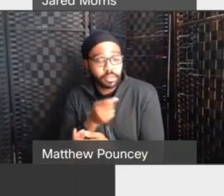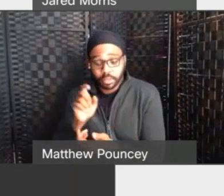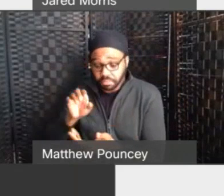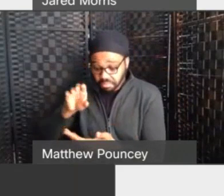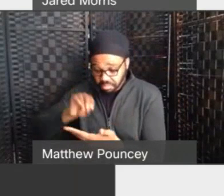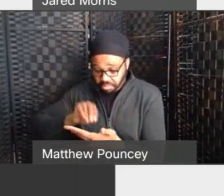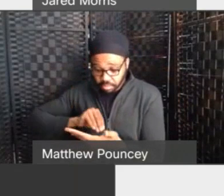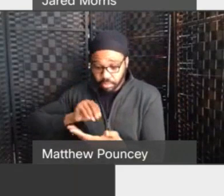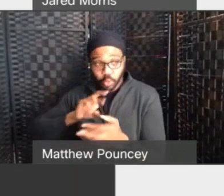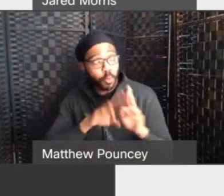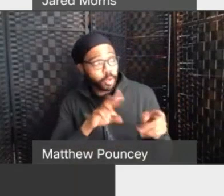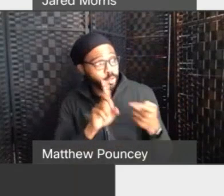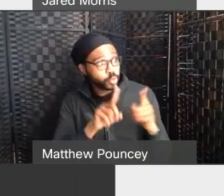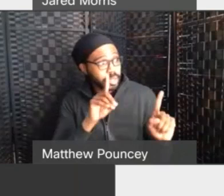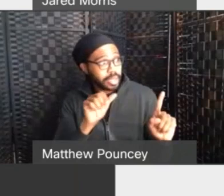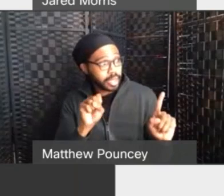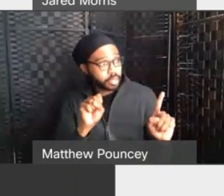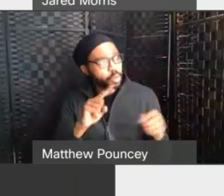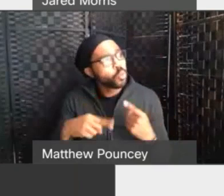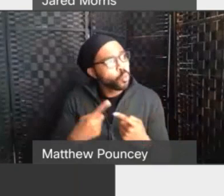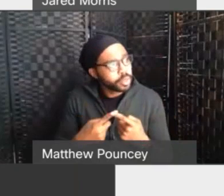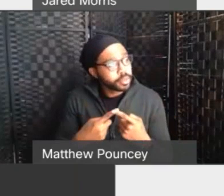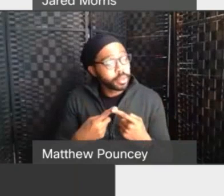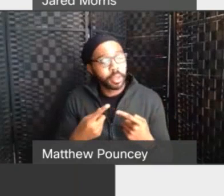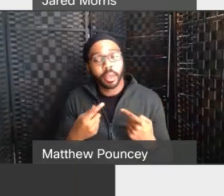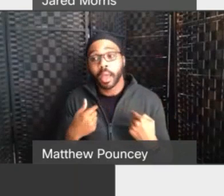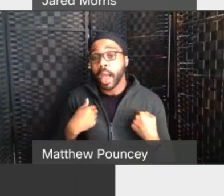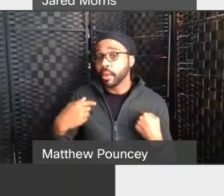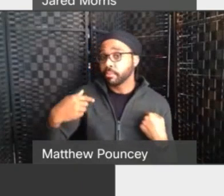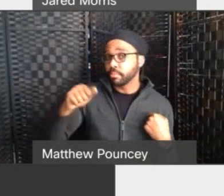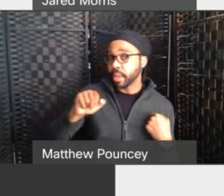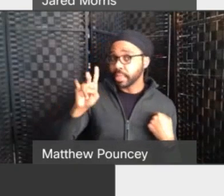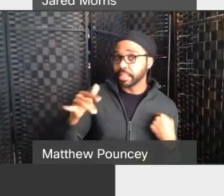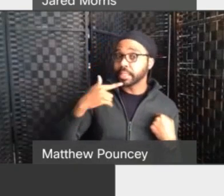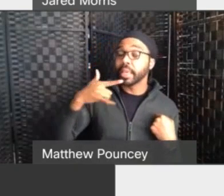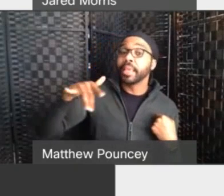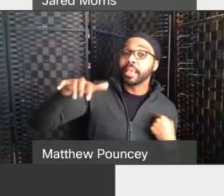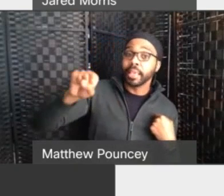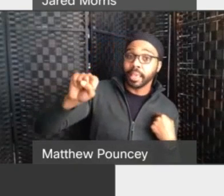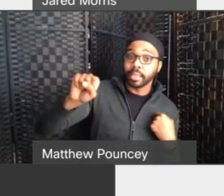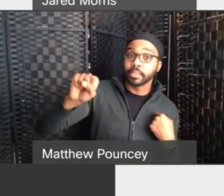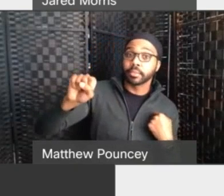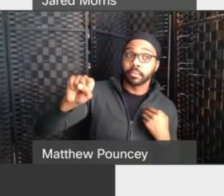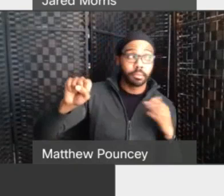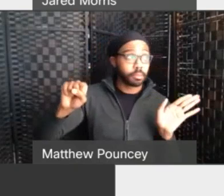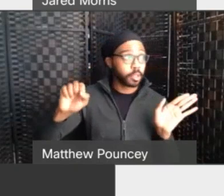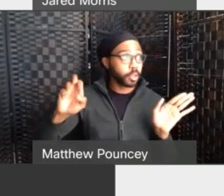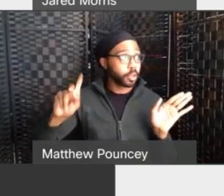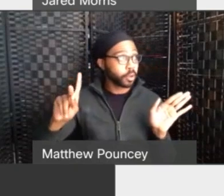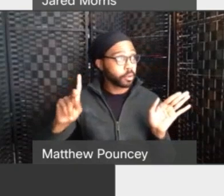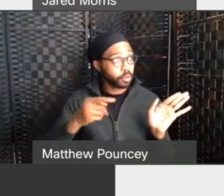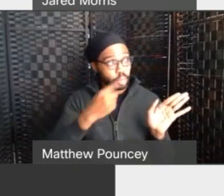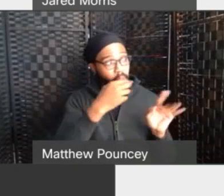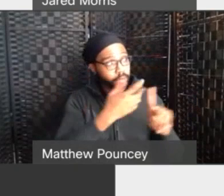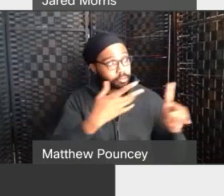to DDS? If so, when? I'm going to say yes, and then turn to Kirk to give to